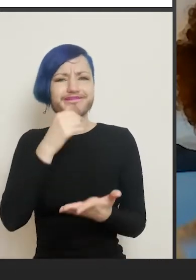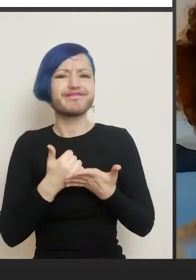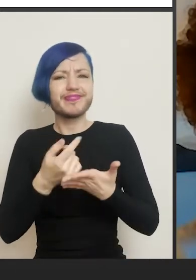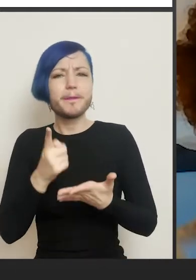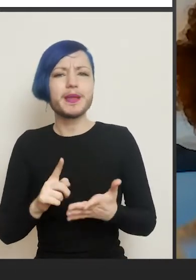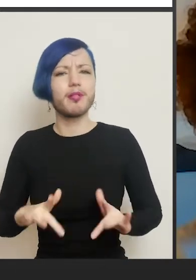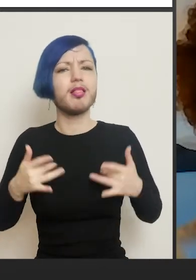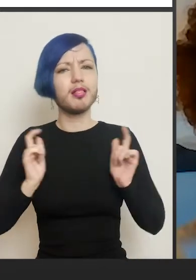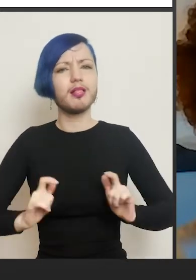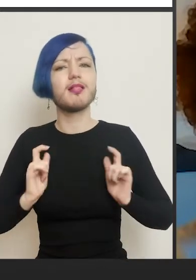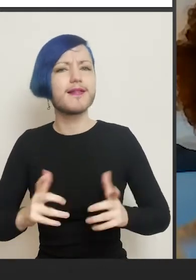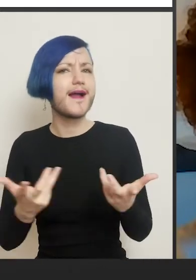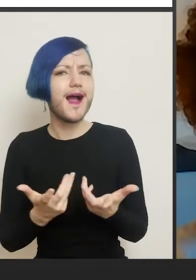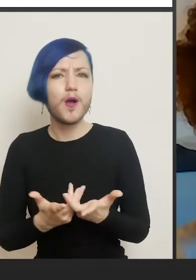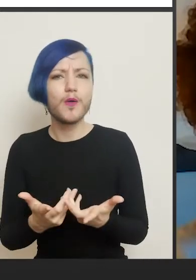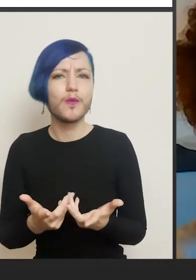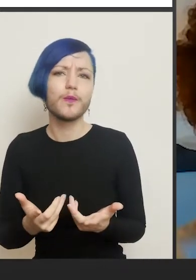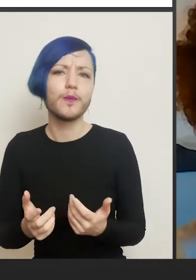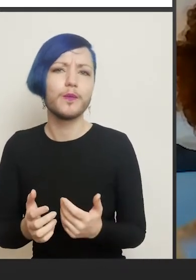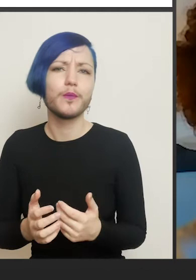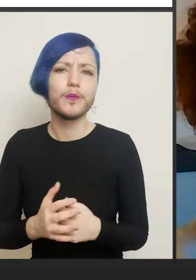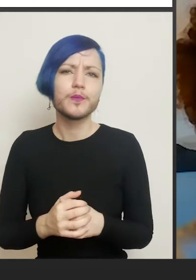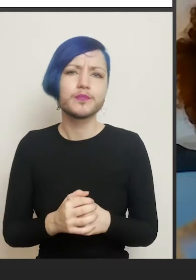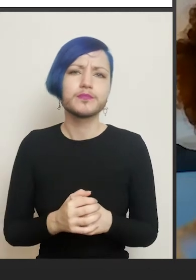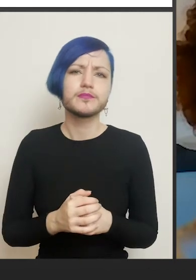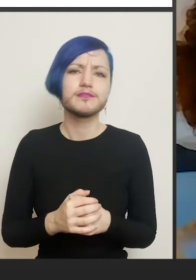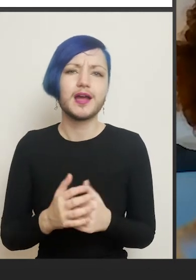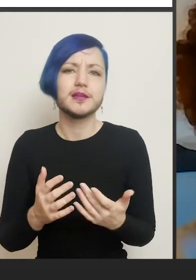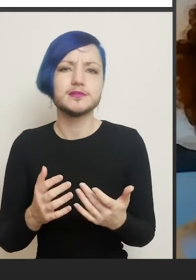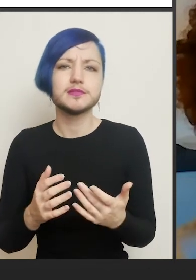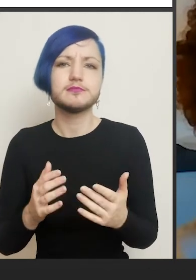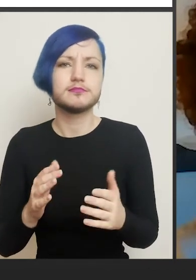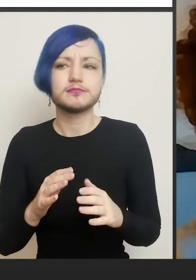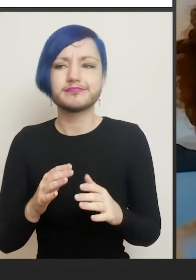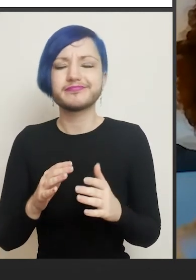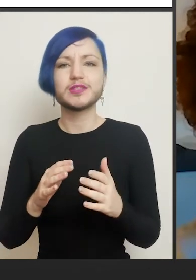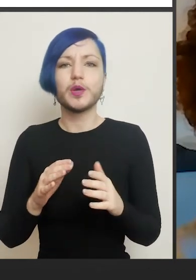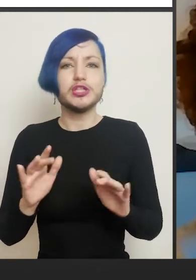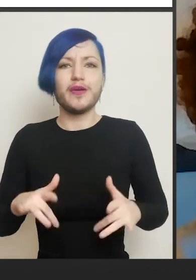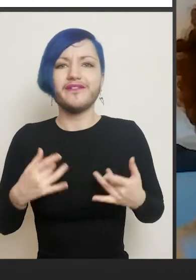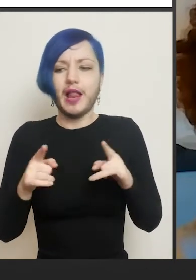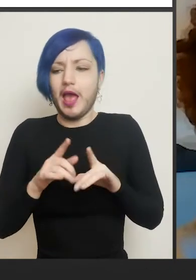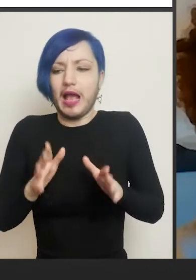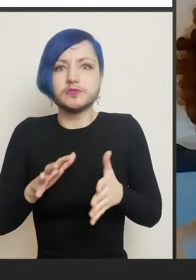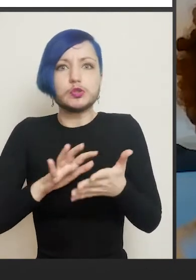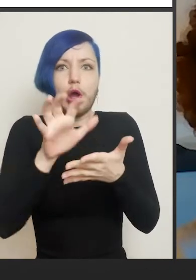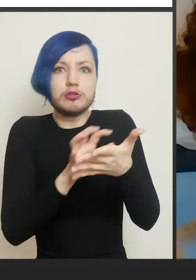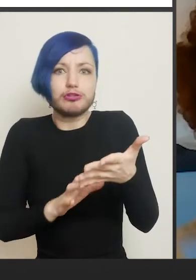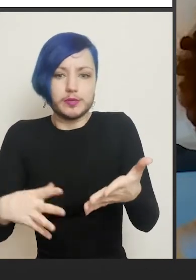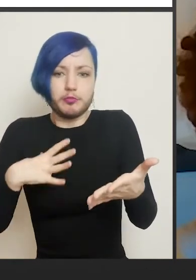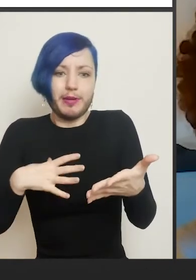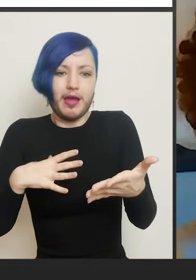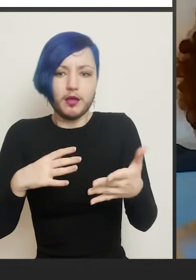it's how can you help people feel more comfortable and not have to read a script, you know, or script what they're going to